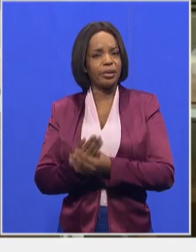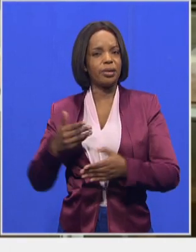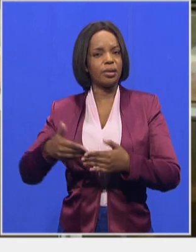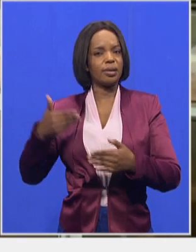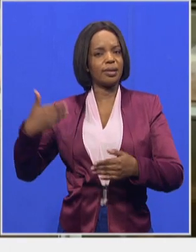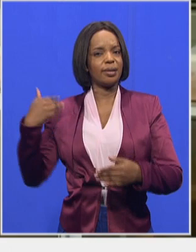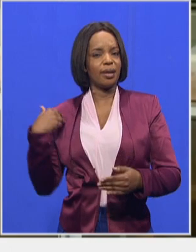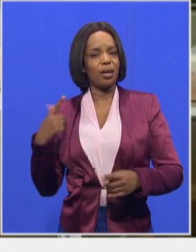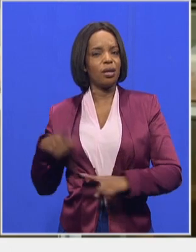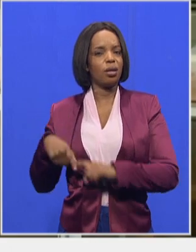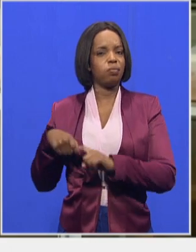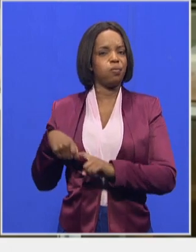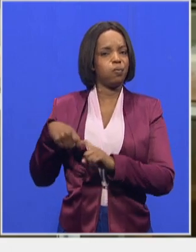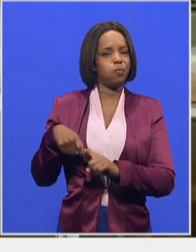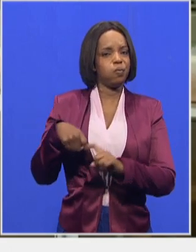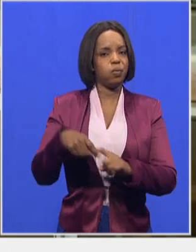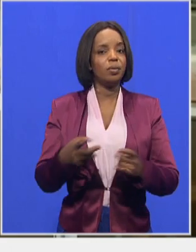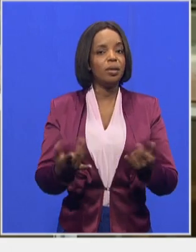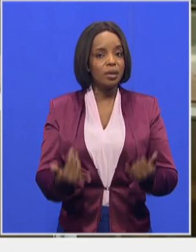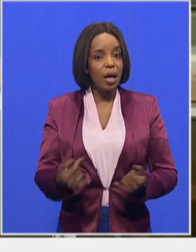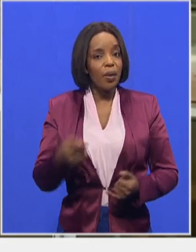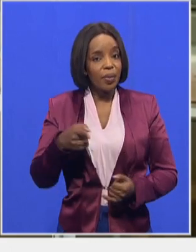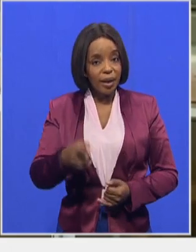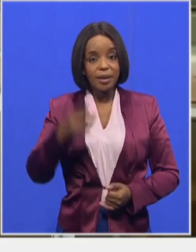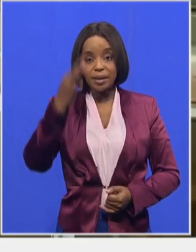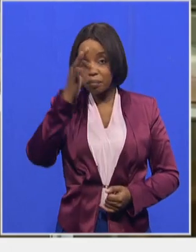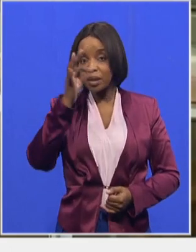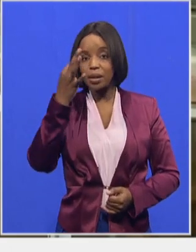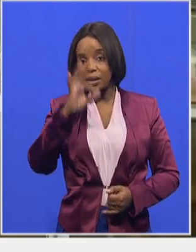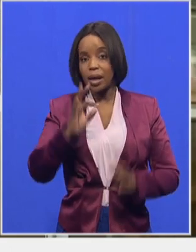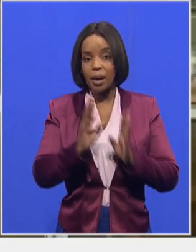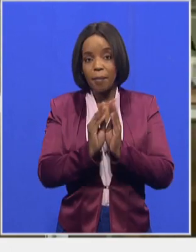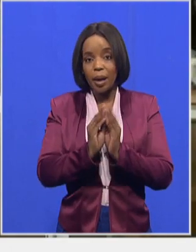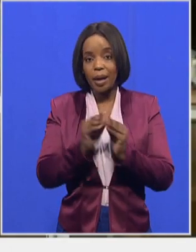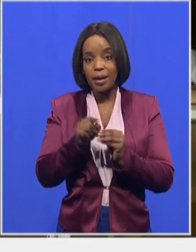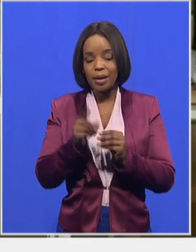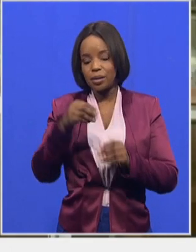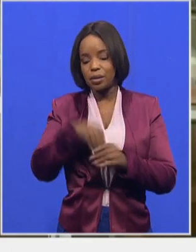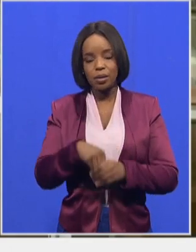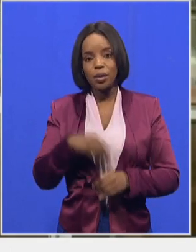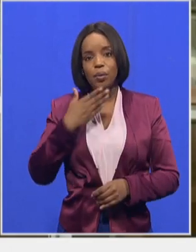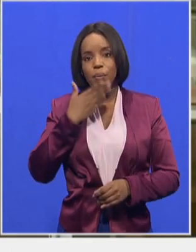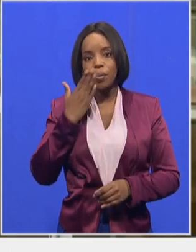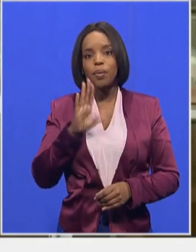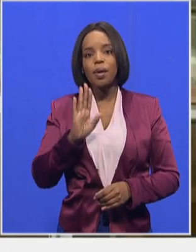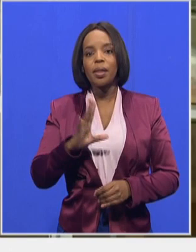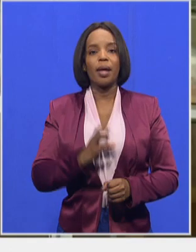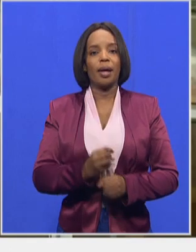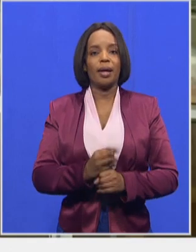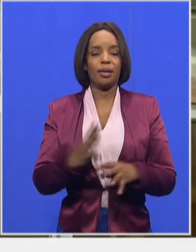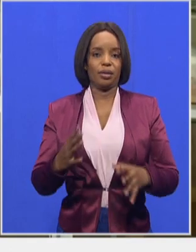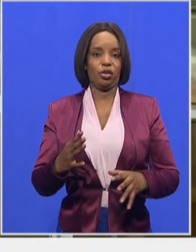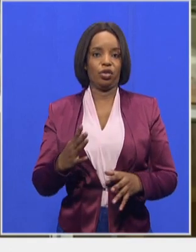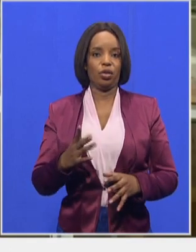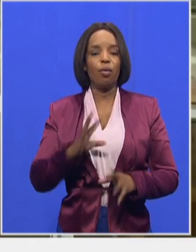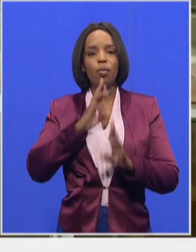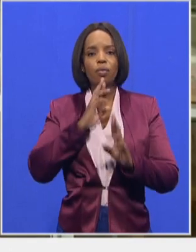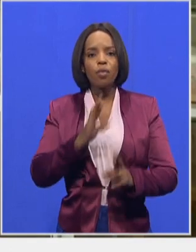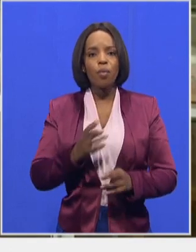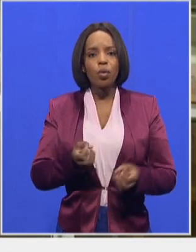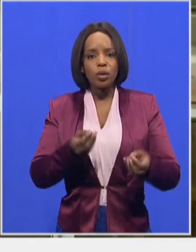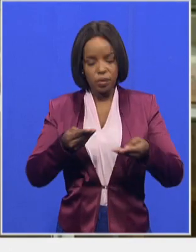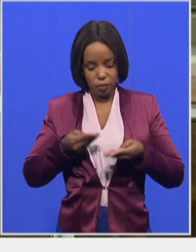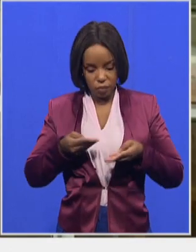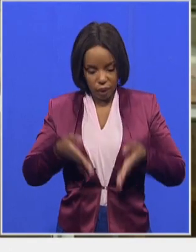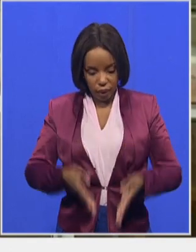these minute meetings not being included into the initial report that was handed in to this court this